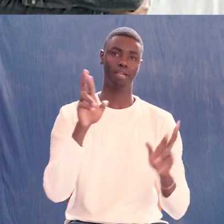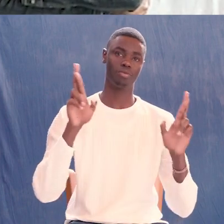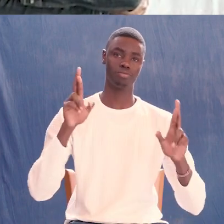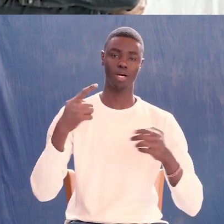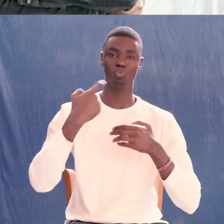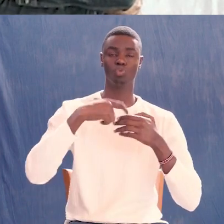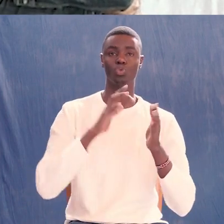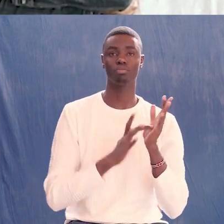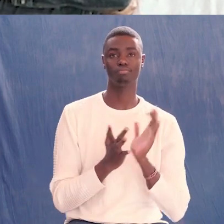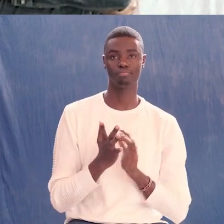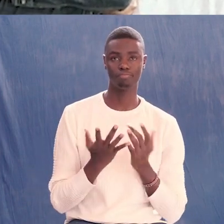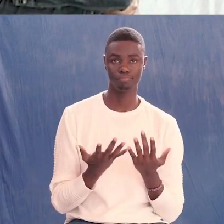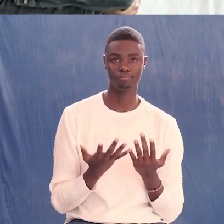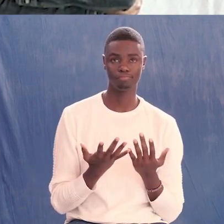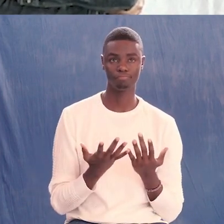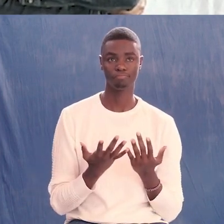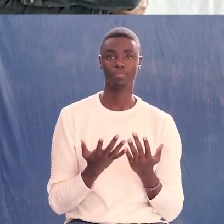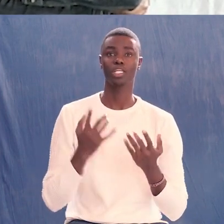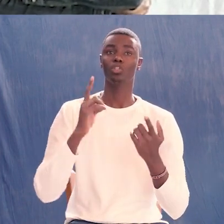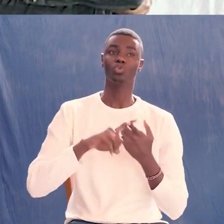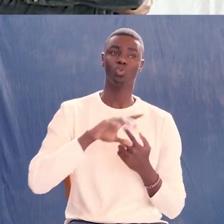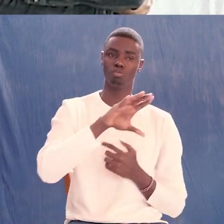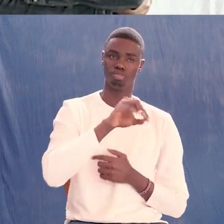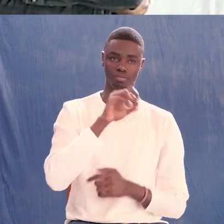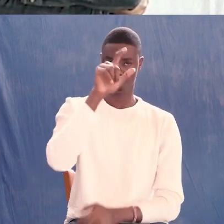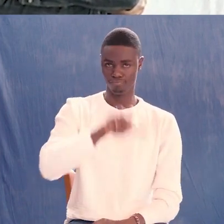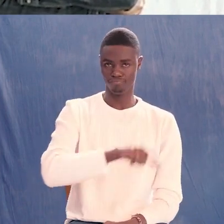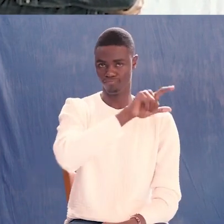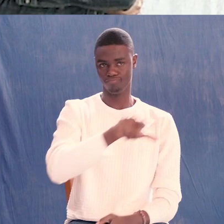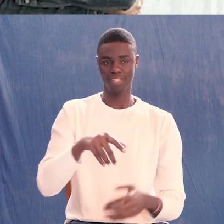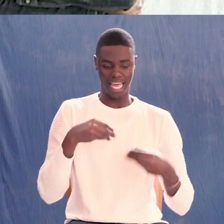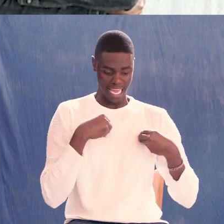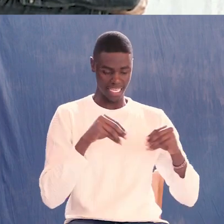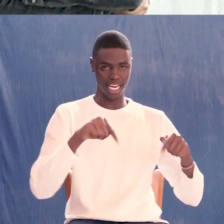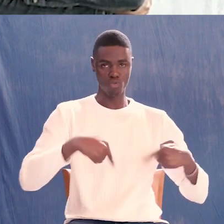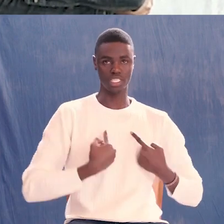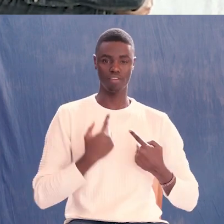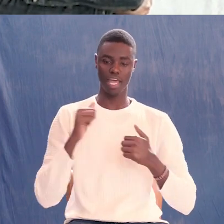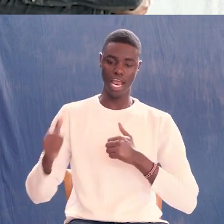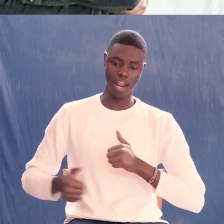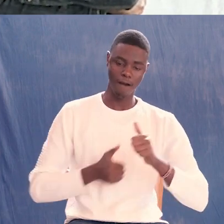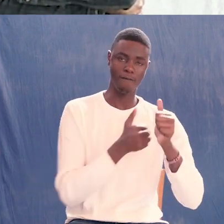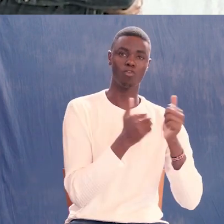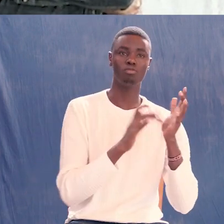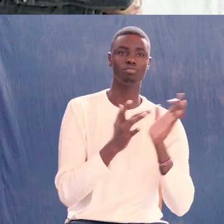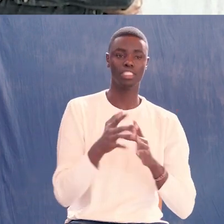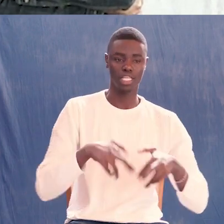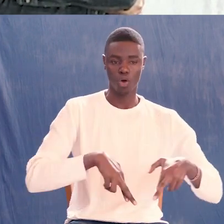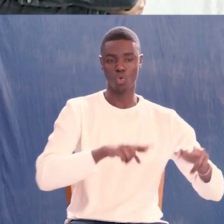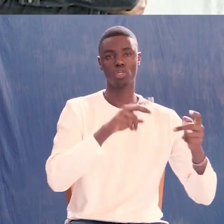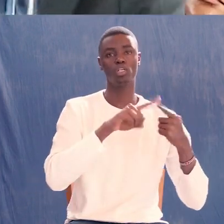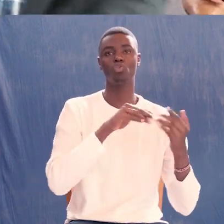join Jesus to pick up your cross, to deny yourself and follow him on that road to vulnerability,